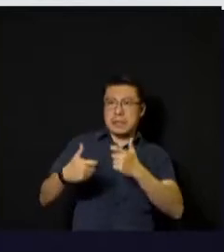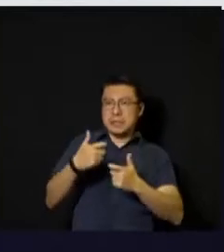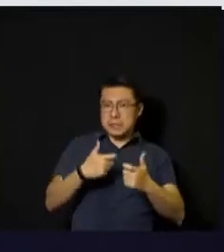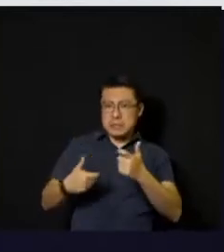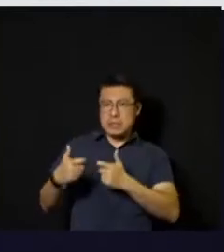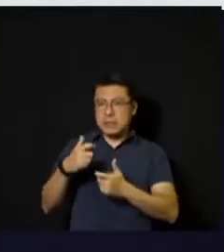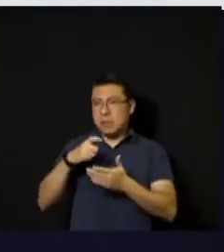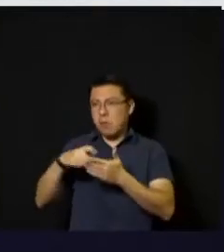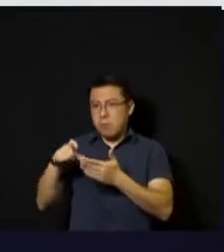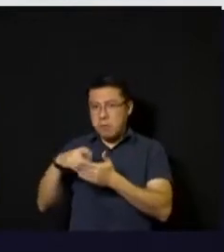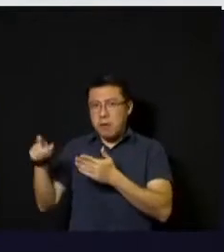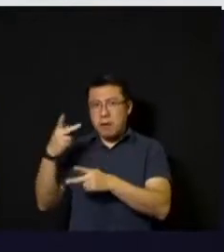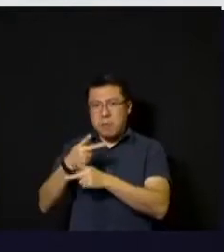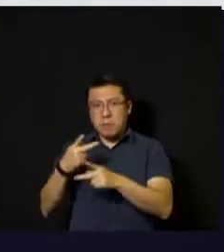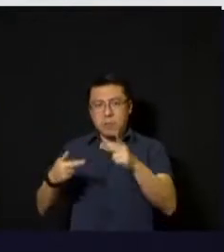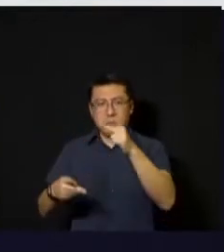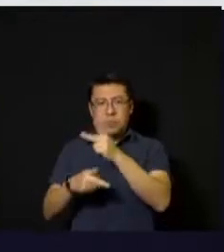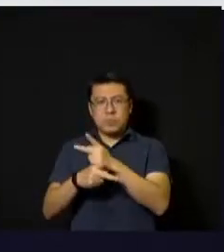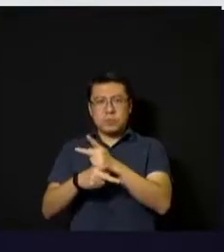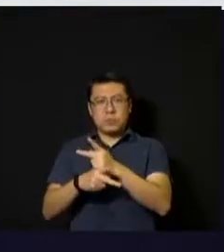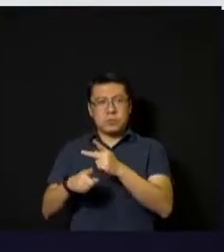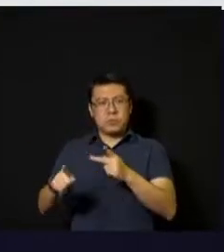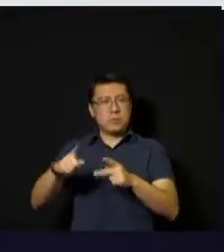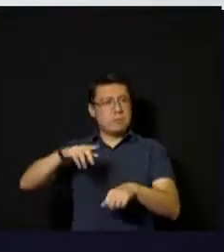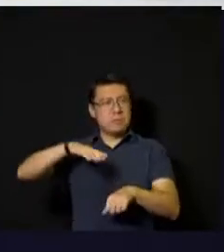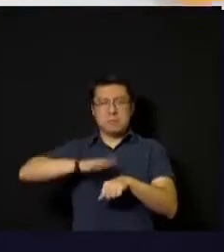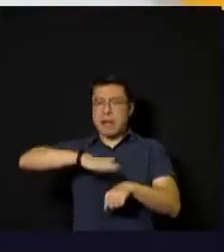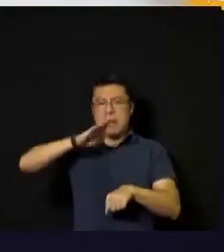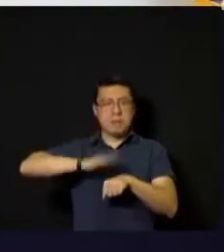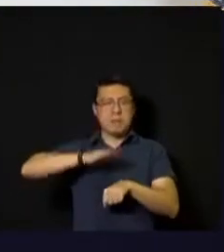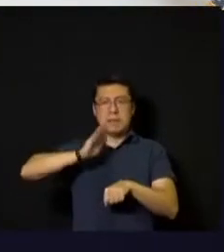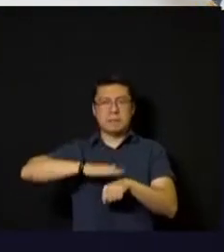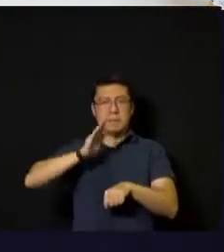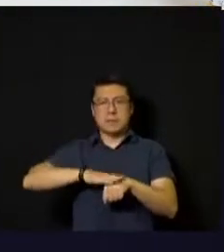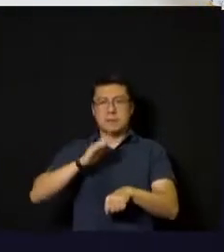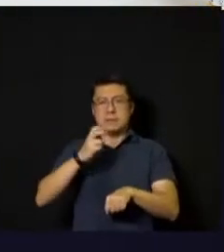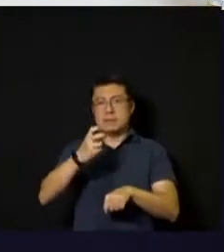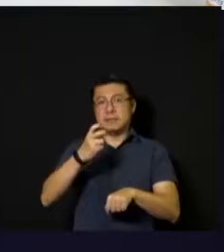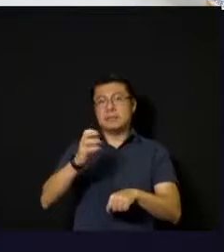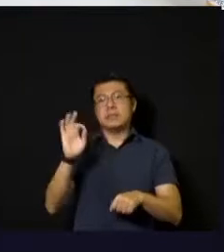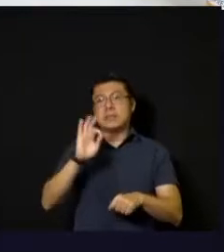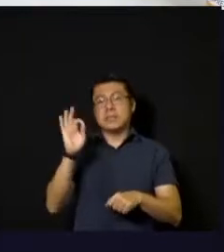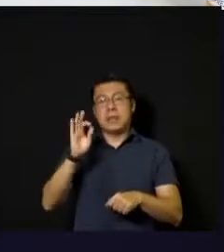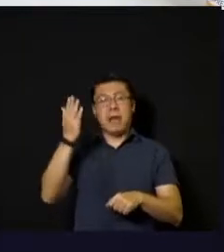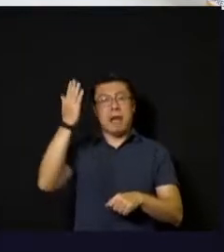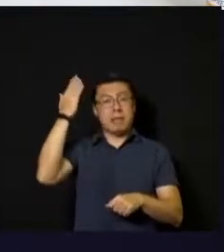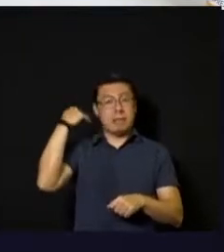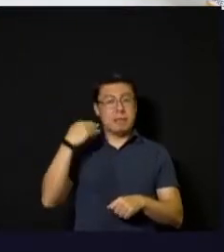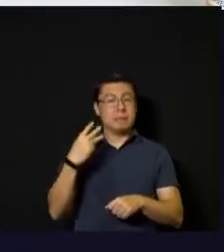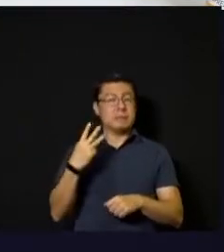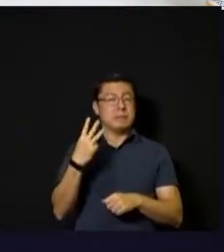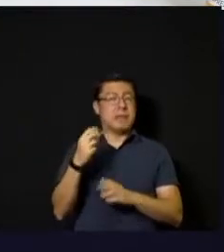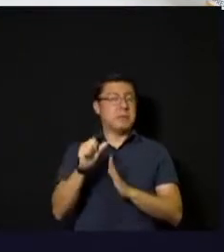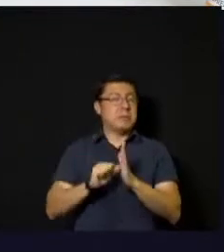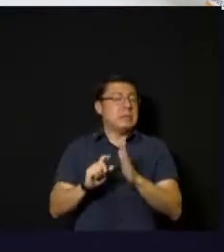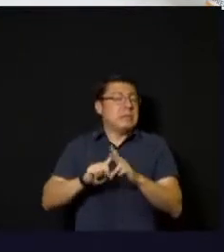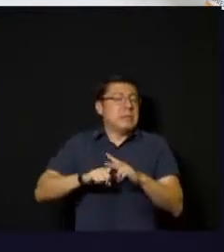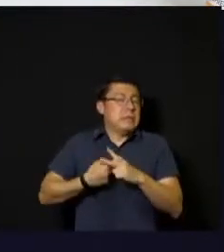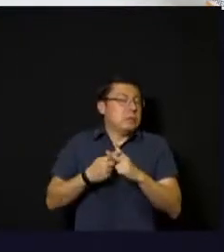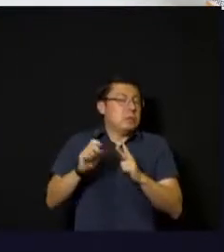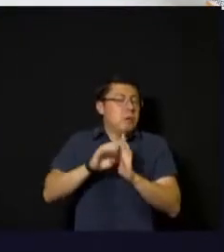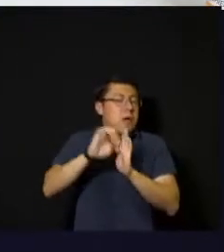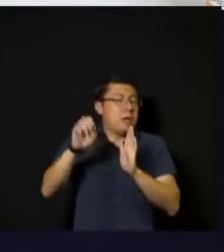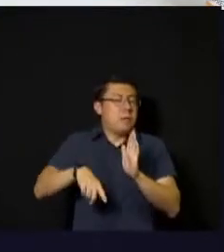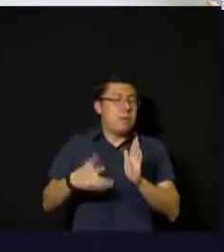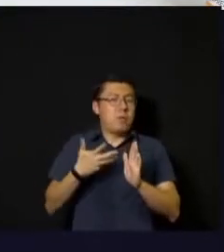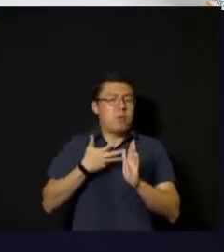we started. But no, it shouldn't be like that. People should also see a change. If, for example, when I began 3 months ago and